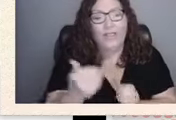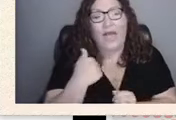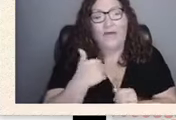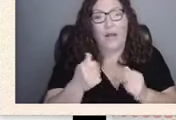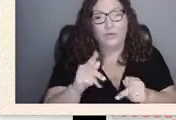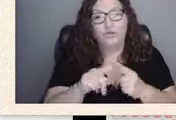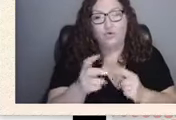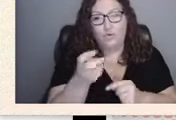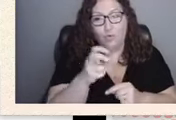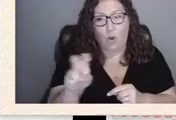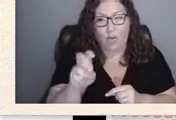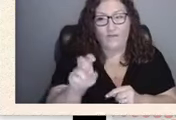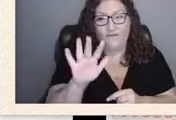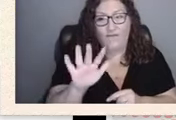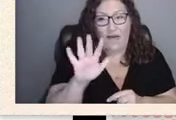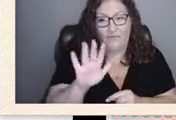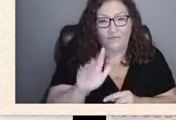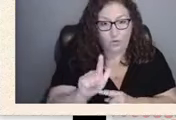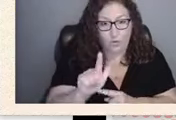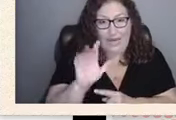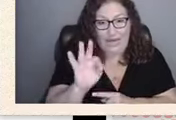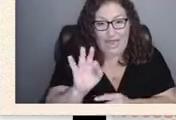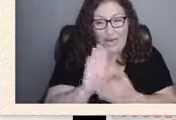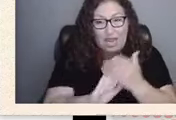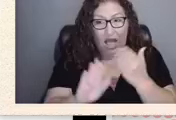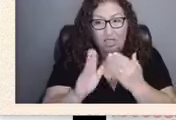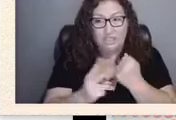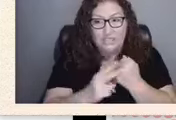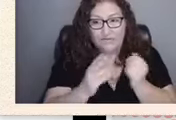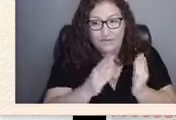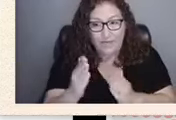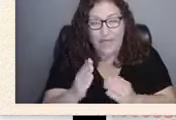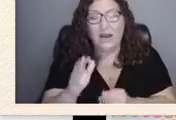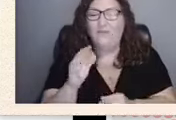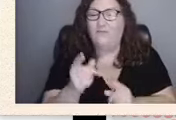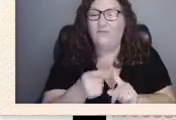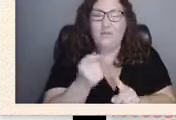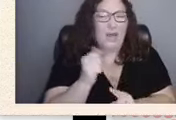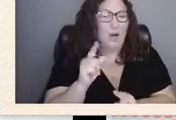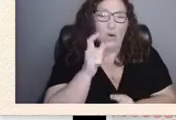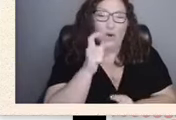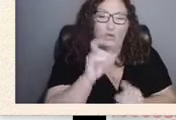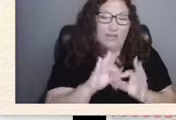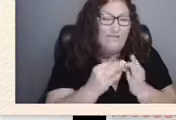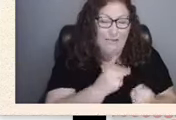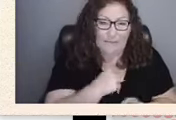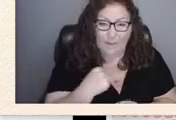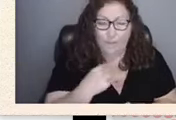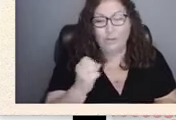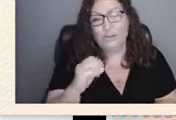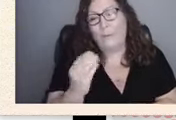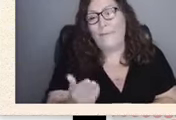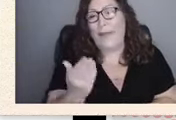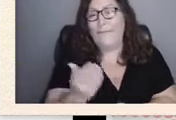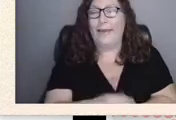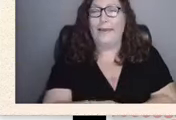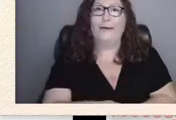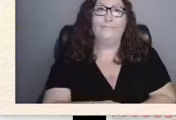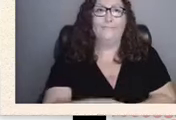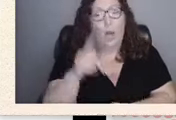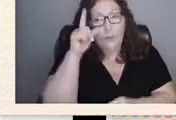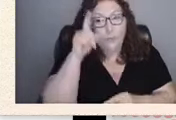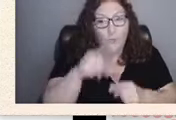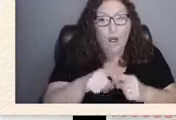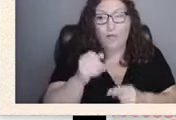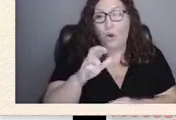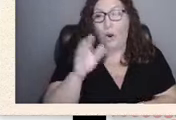over 529 college savings plan from just about anybody that's a family member. So maybe a brother or a